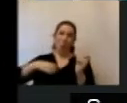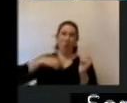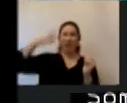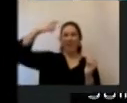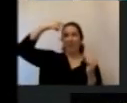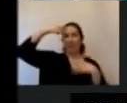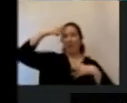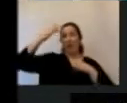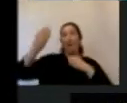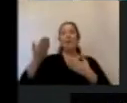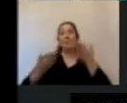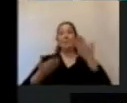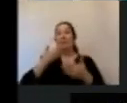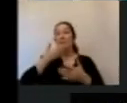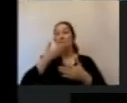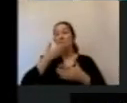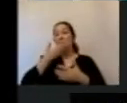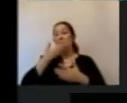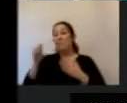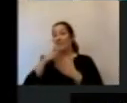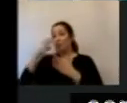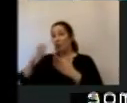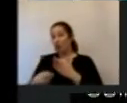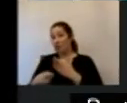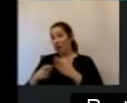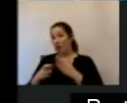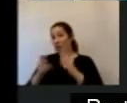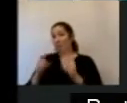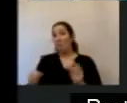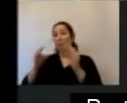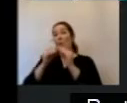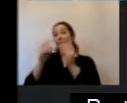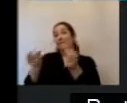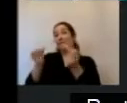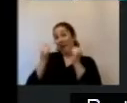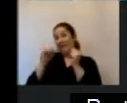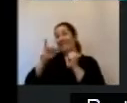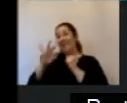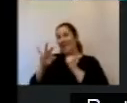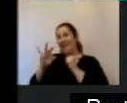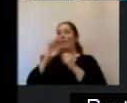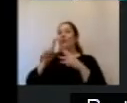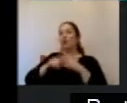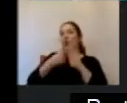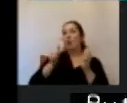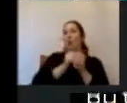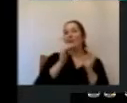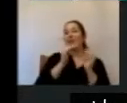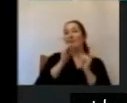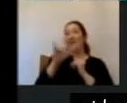So You guys will do it quicker. yeah, we'll keep moving forward, but then if the state does it, all the better.